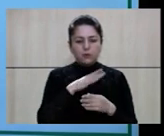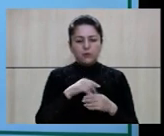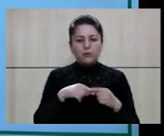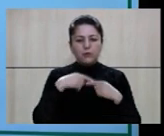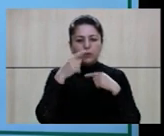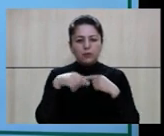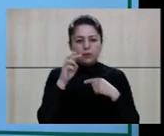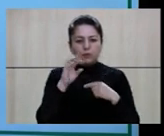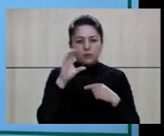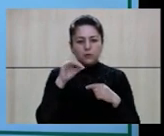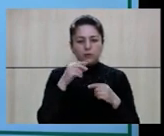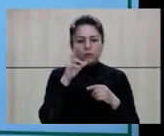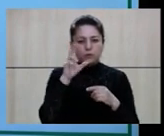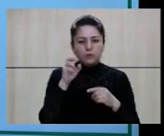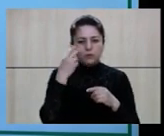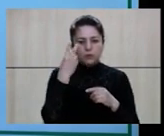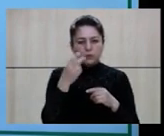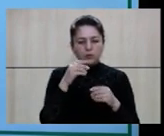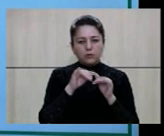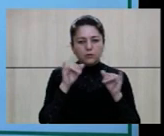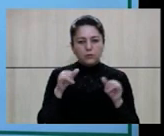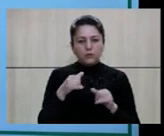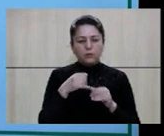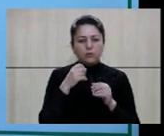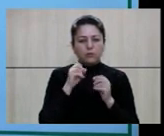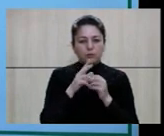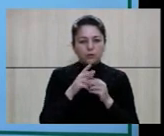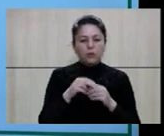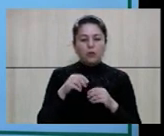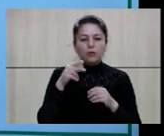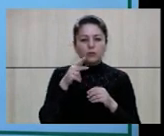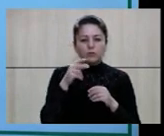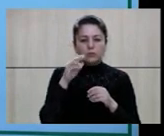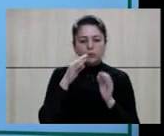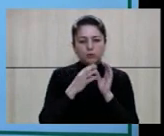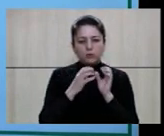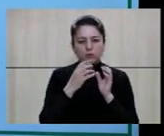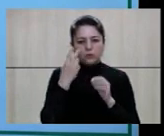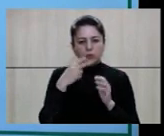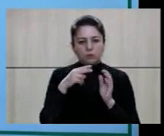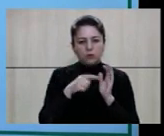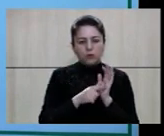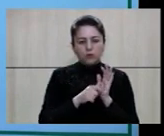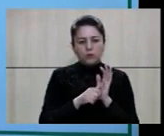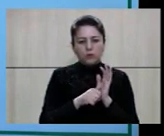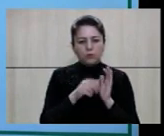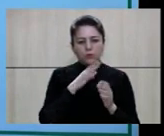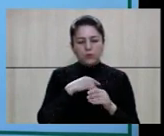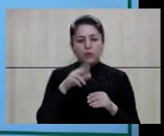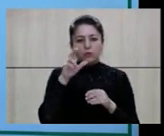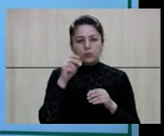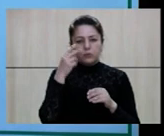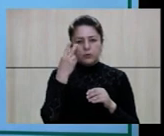misolimizda 302 ni 13 ga ko'paytirdik. 3926 ekan. Endi esa 302 ga virgul